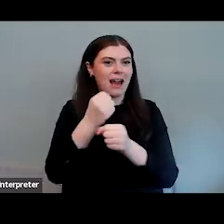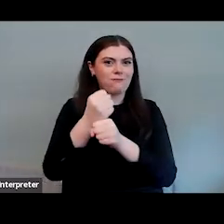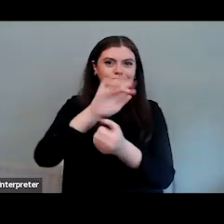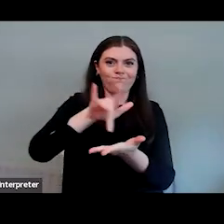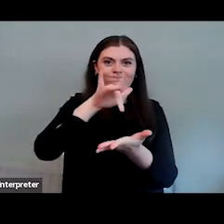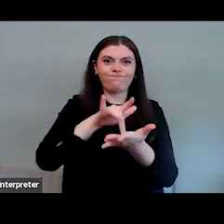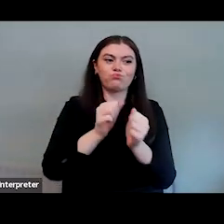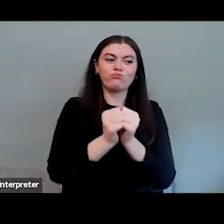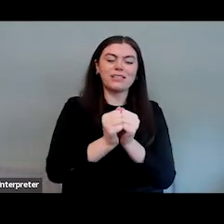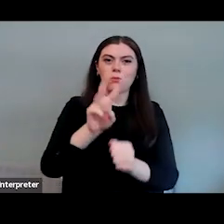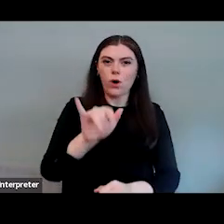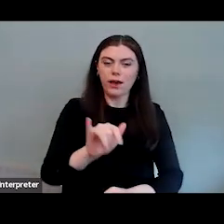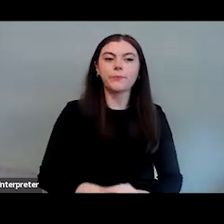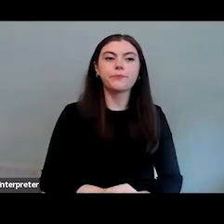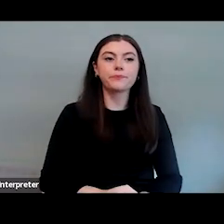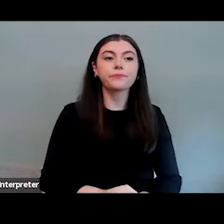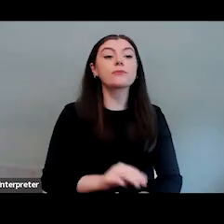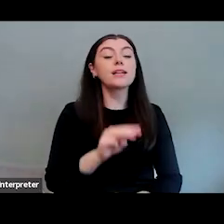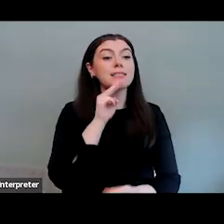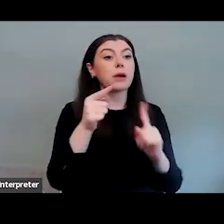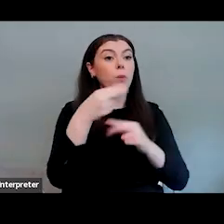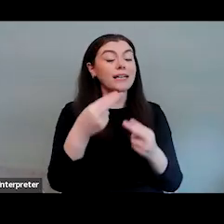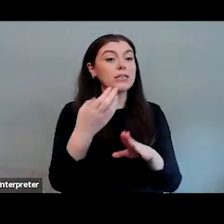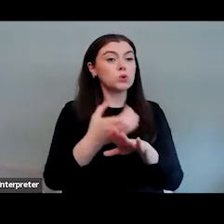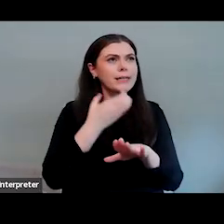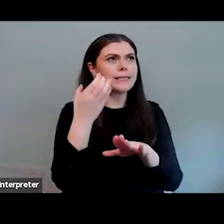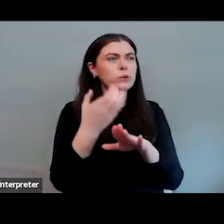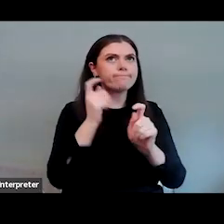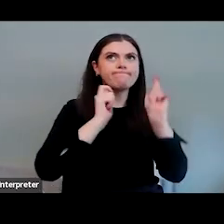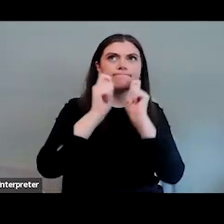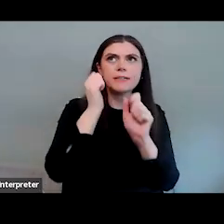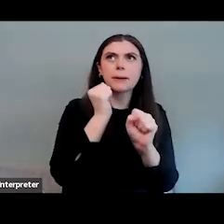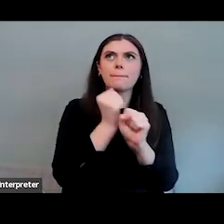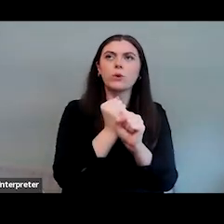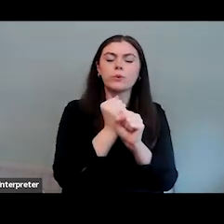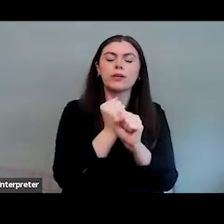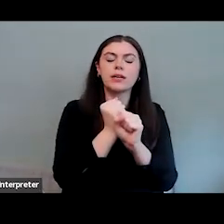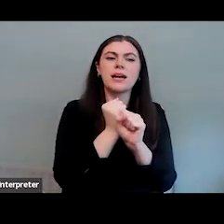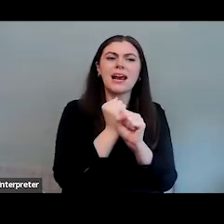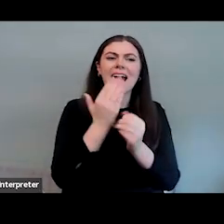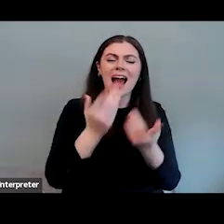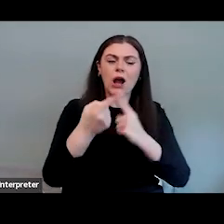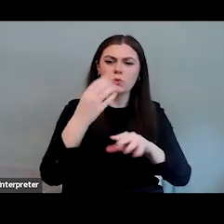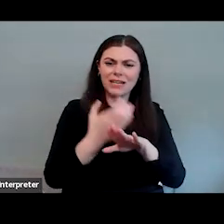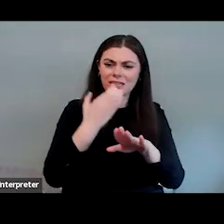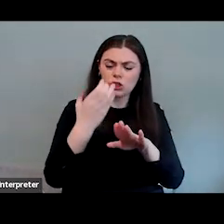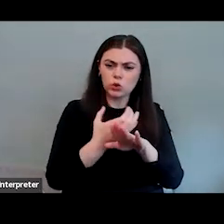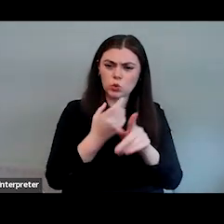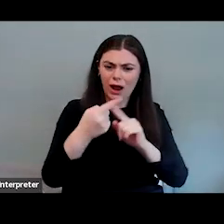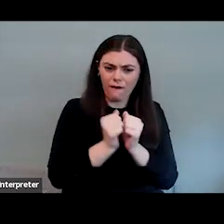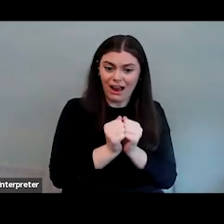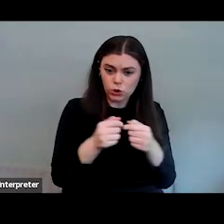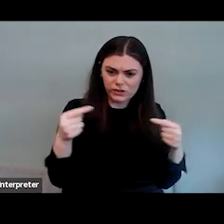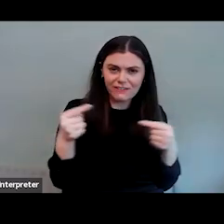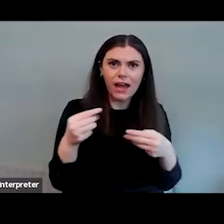principles. And so it means that we need to keep thinking about how to keep defending what our values are, but